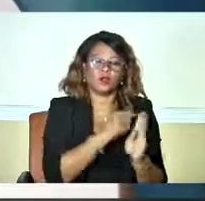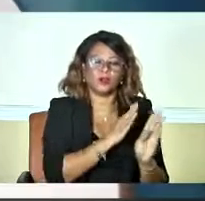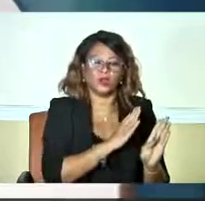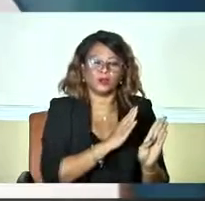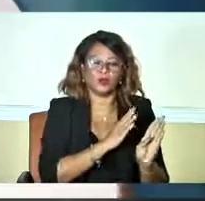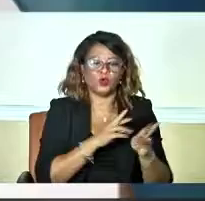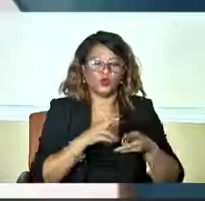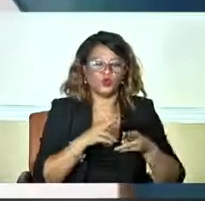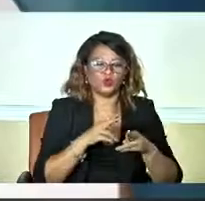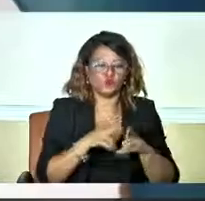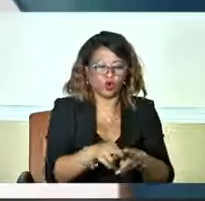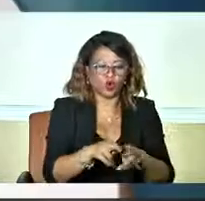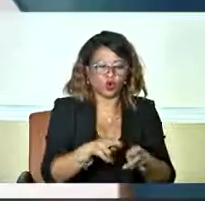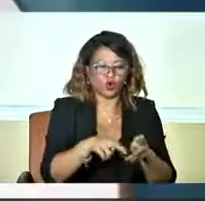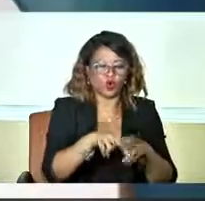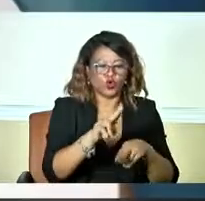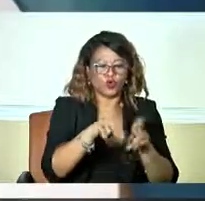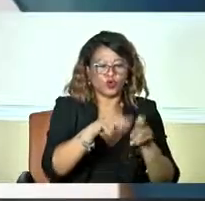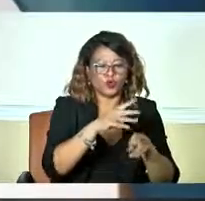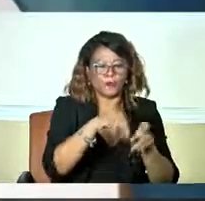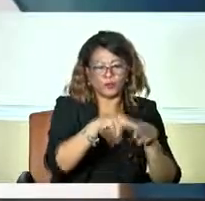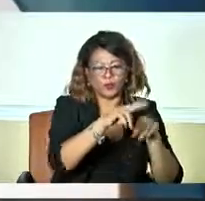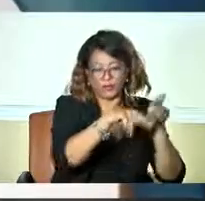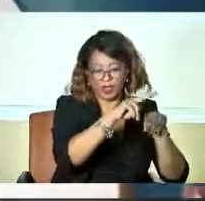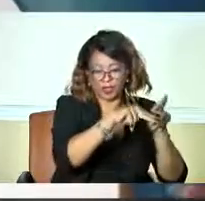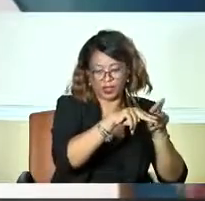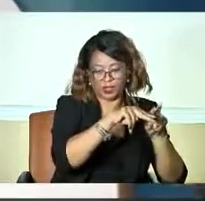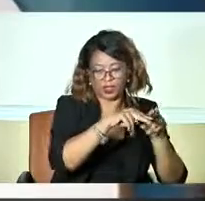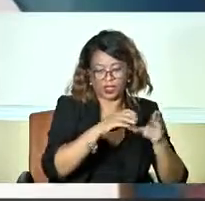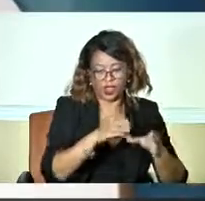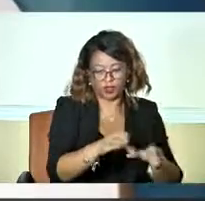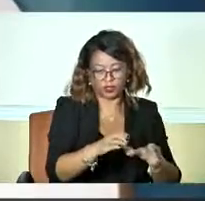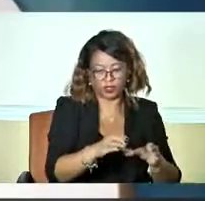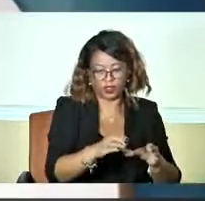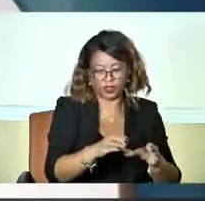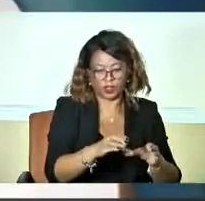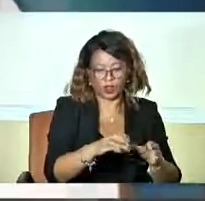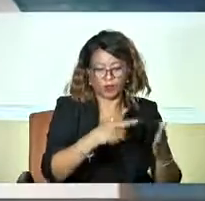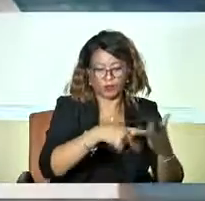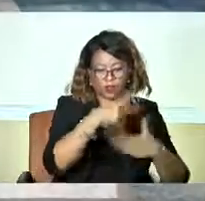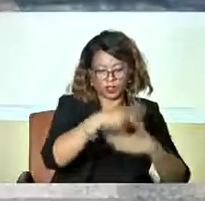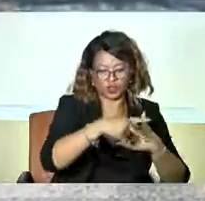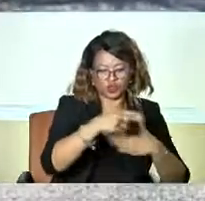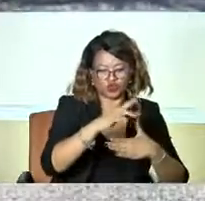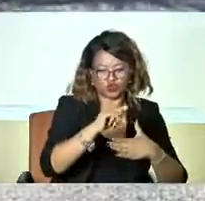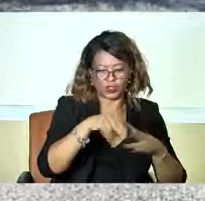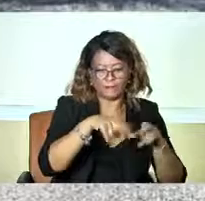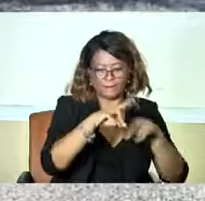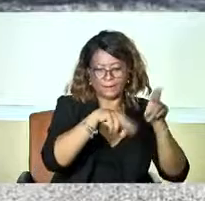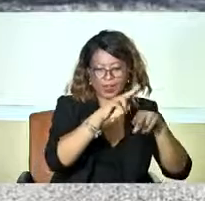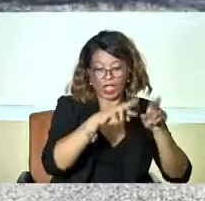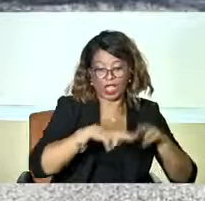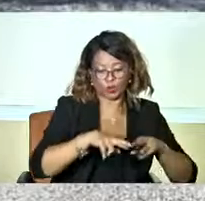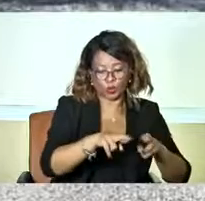Bahama Road Repairs and Carriageway Rehabilitation Project to rebuild our